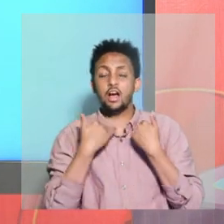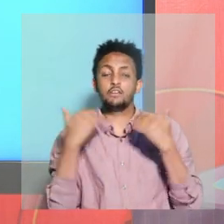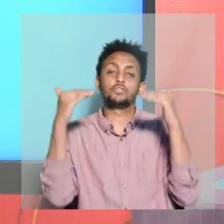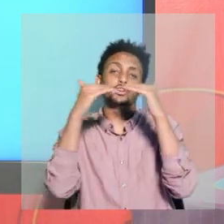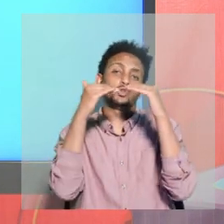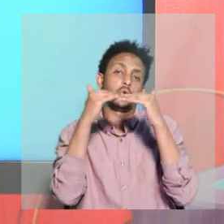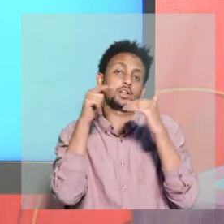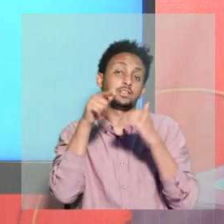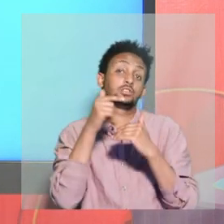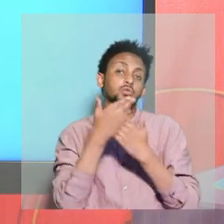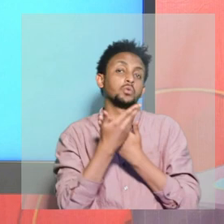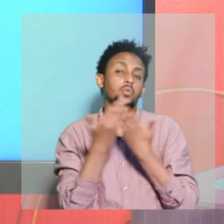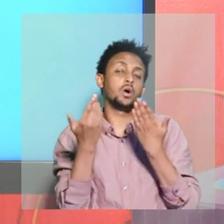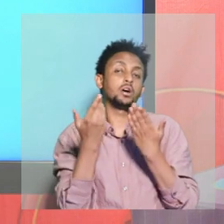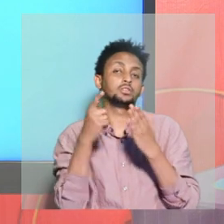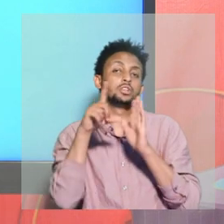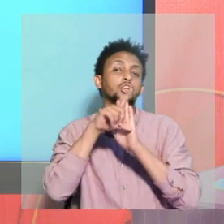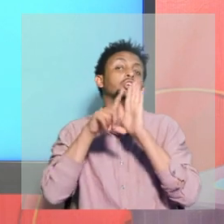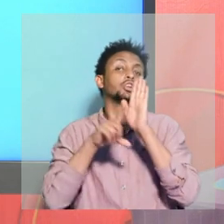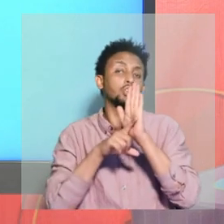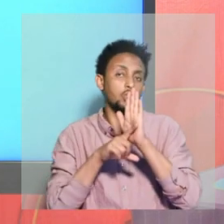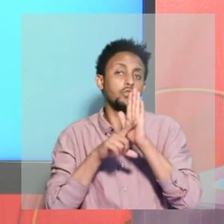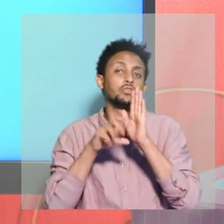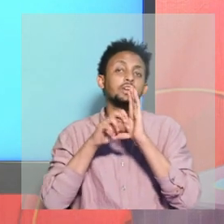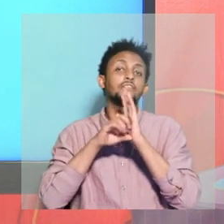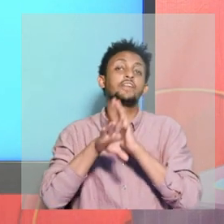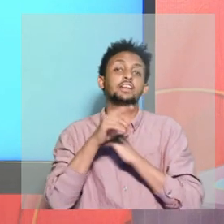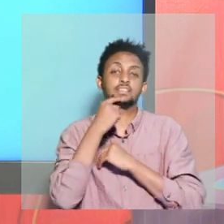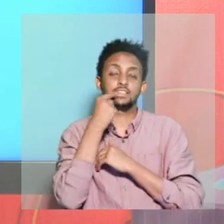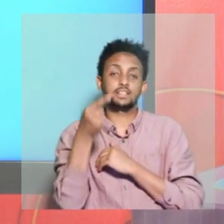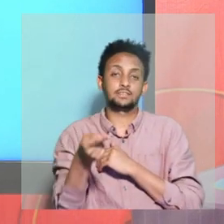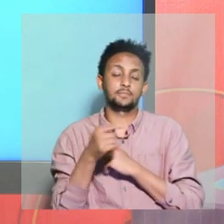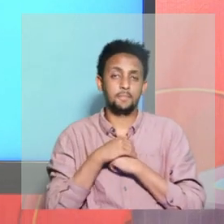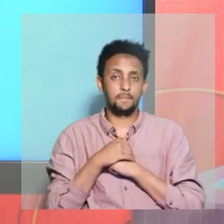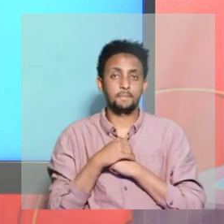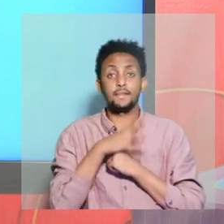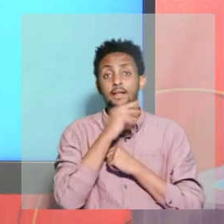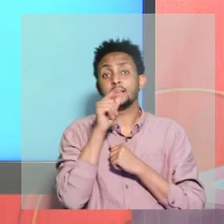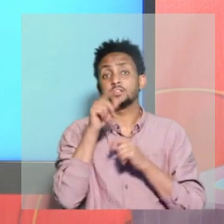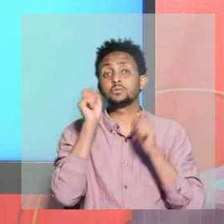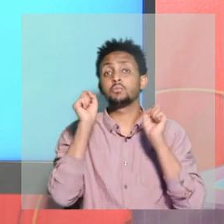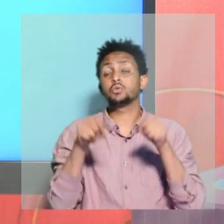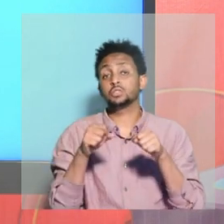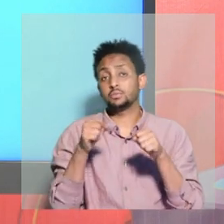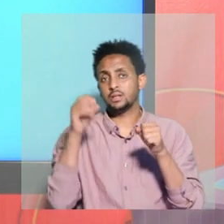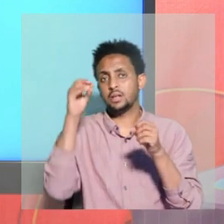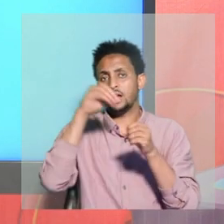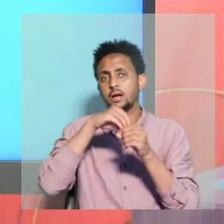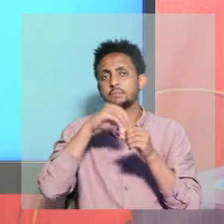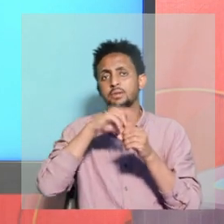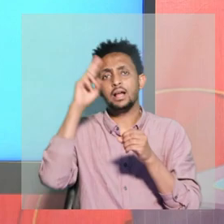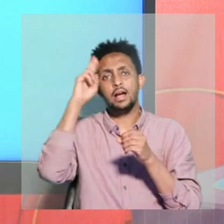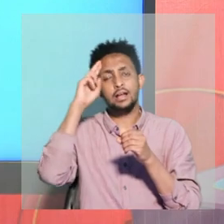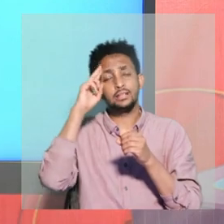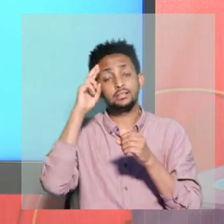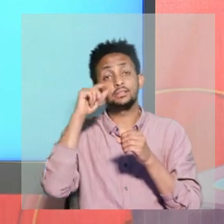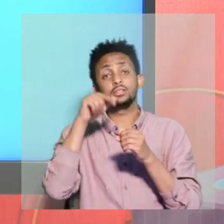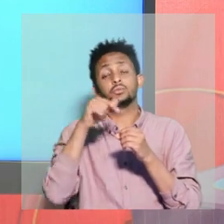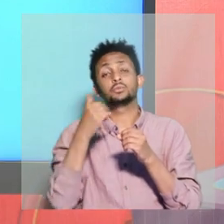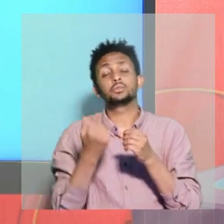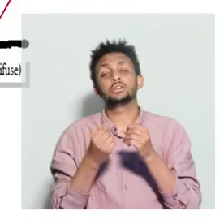equal. This is what the law of reflection says that. And it's possible to apply Huygens' principle to